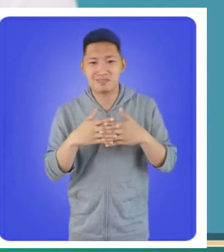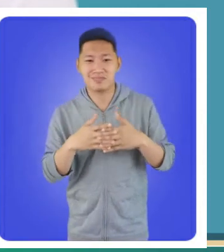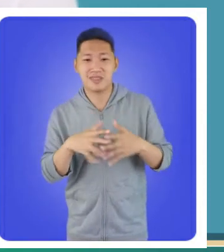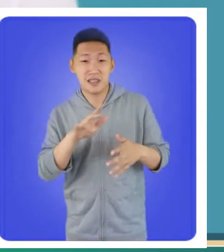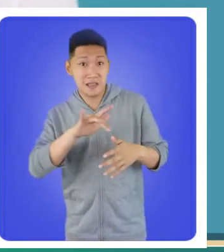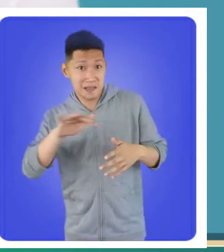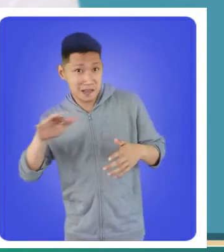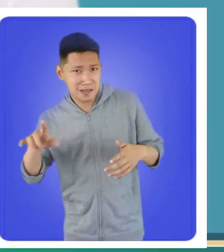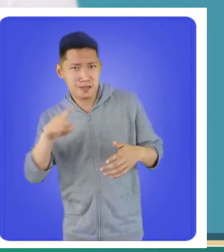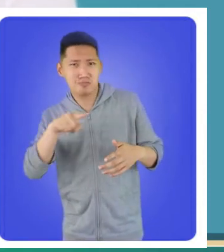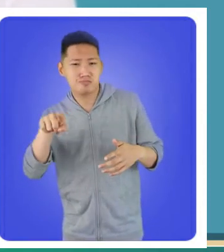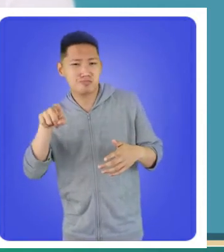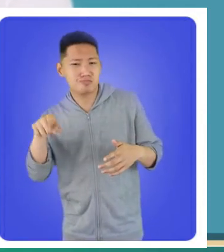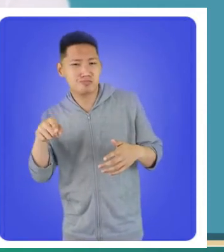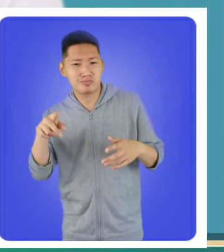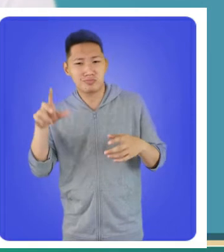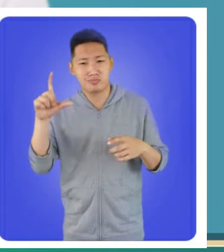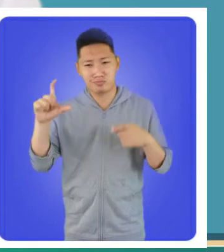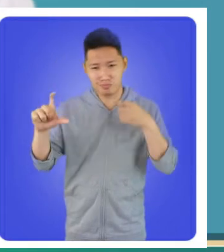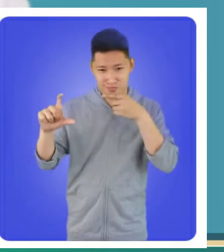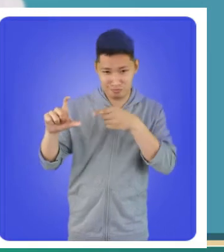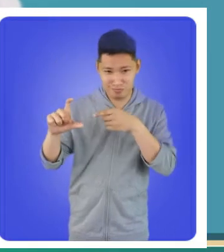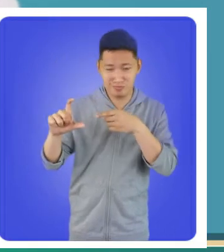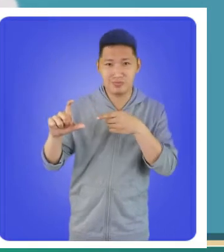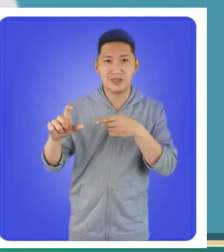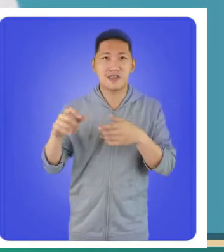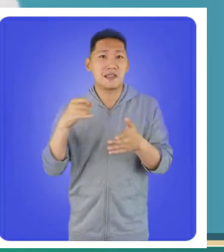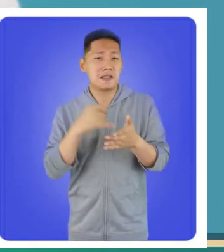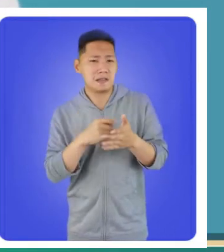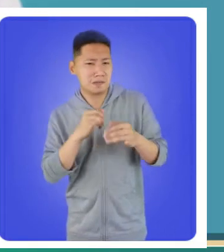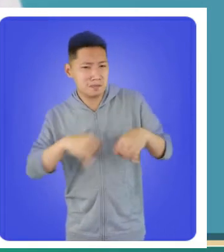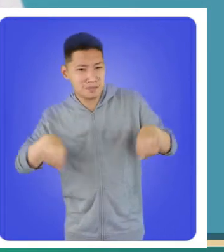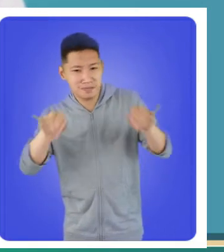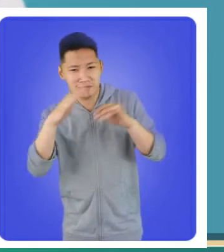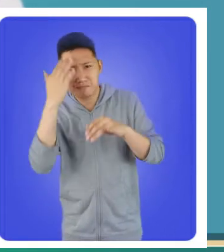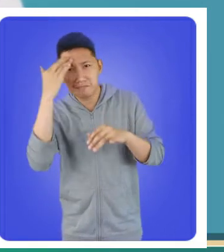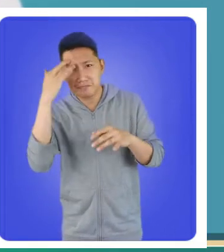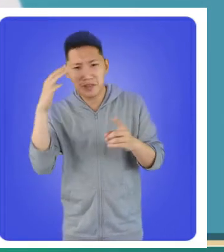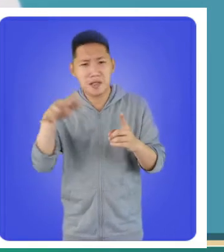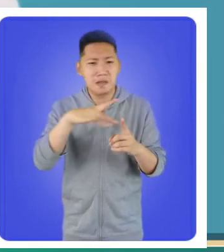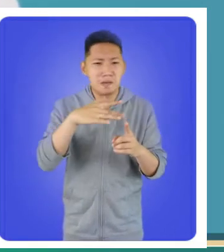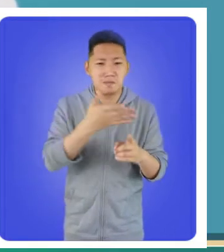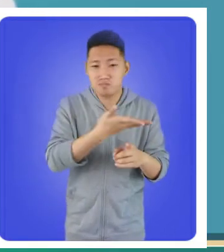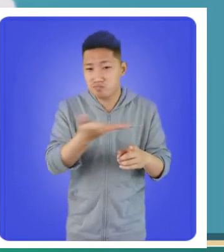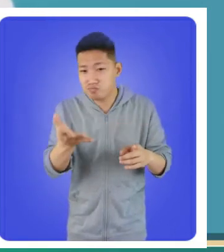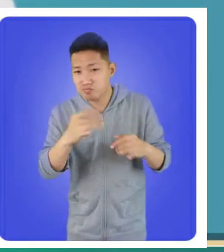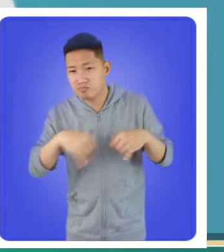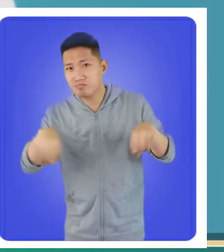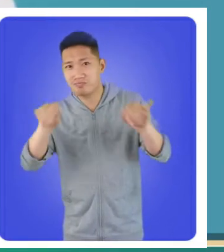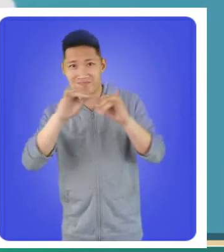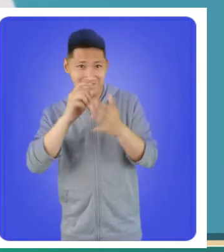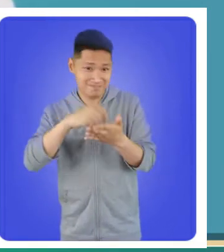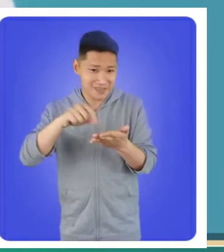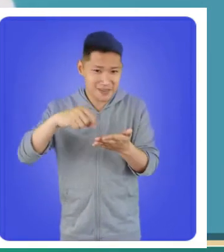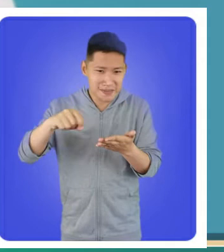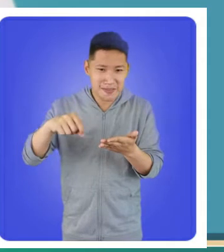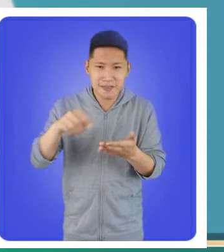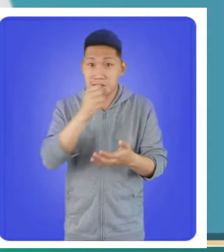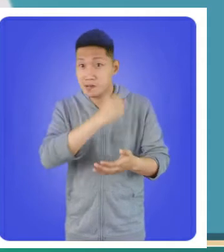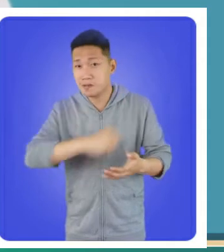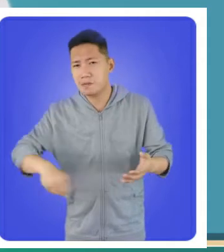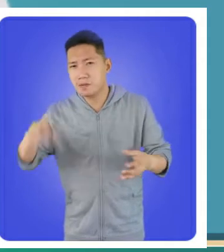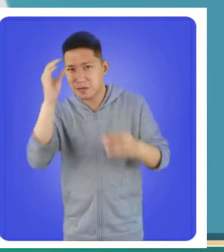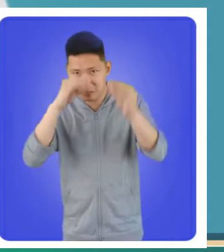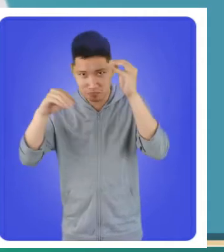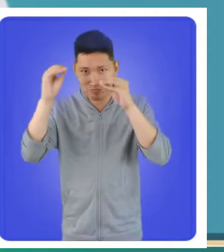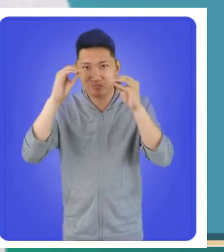spelling, punctuation, and capitalization. It is important to know and observe these conventions in writing to